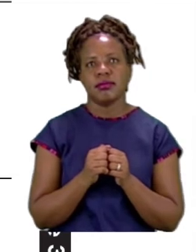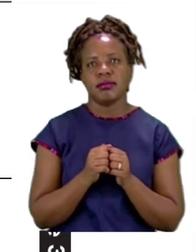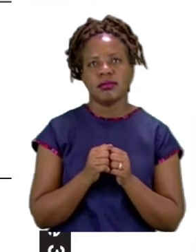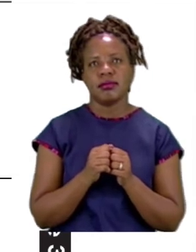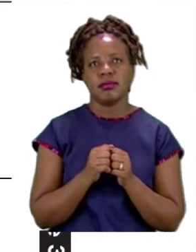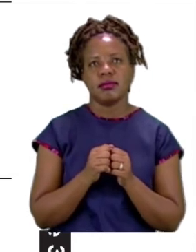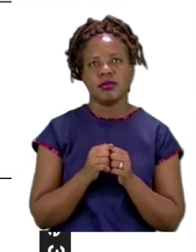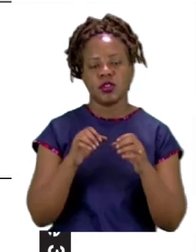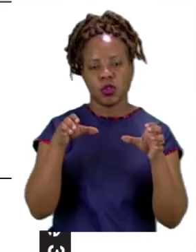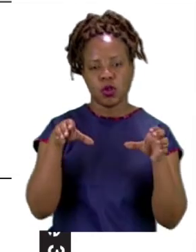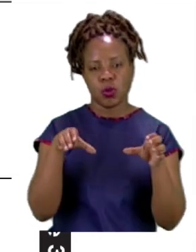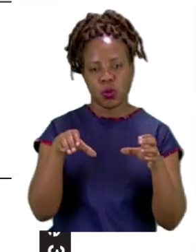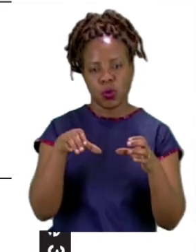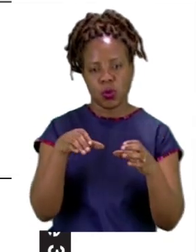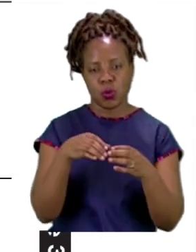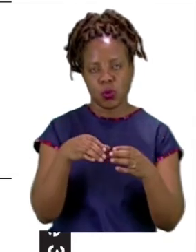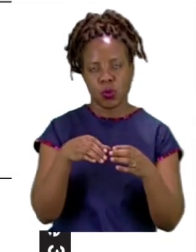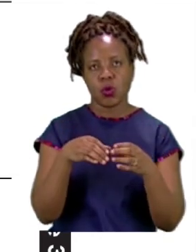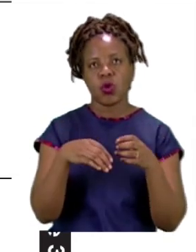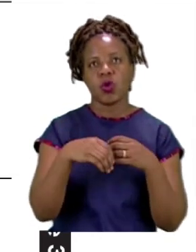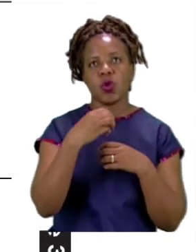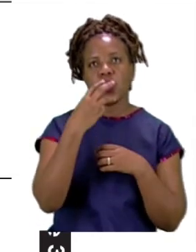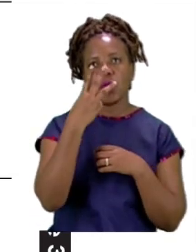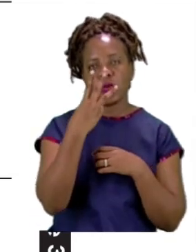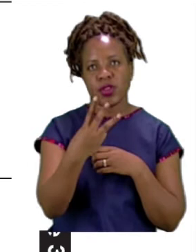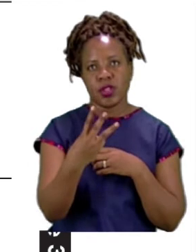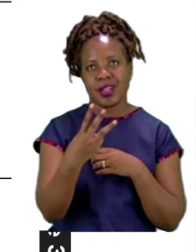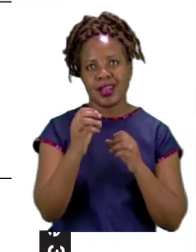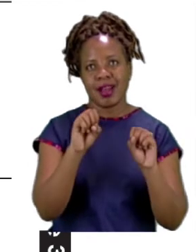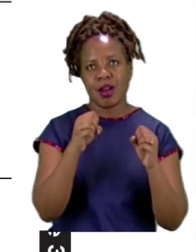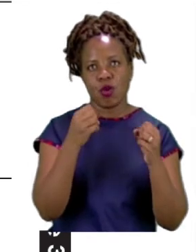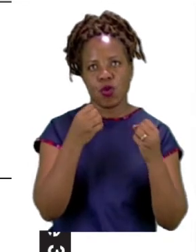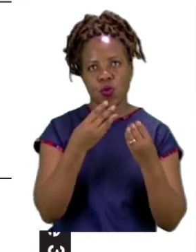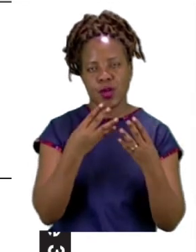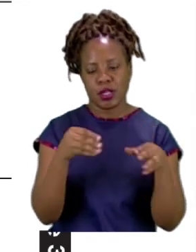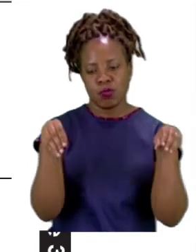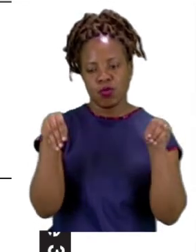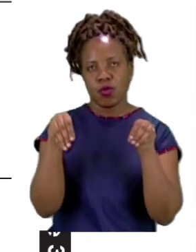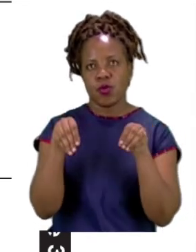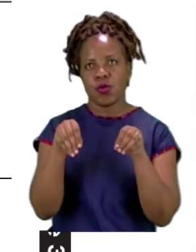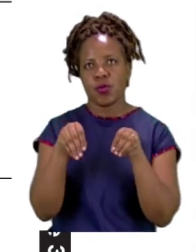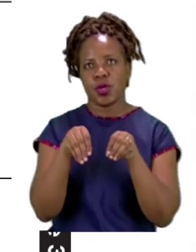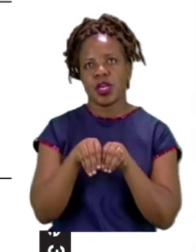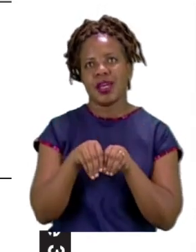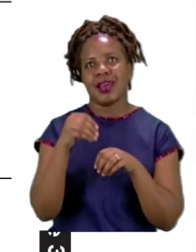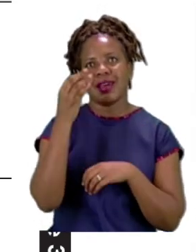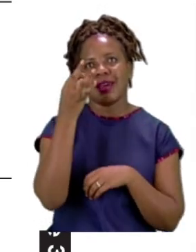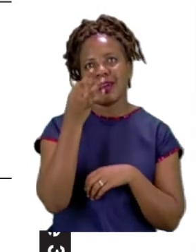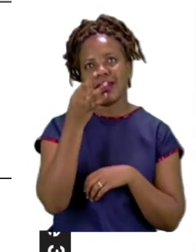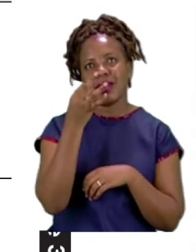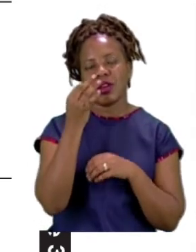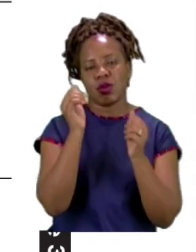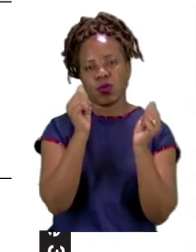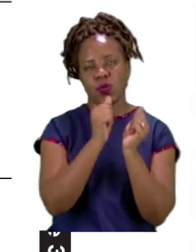3 can you make with 9 diamonds? How many groups of 3 can